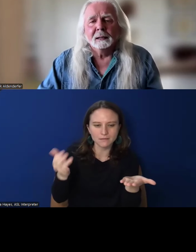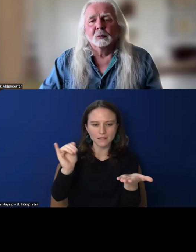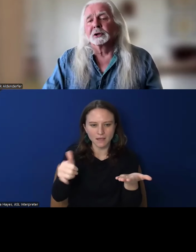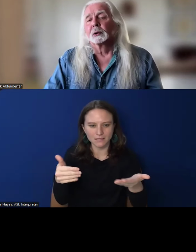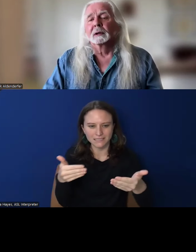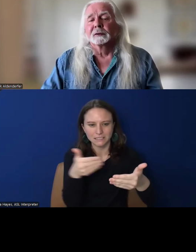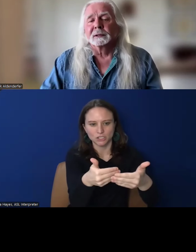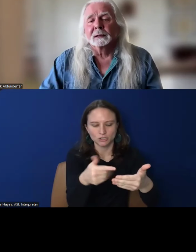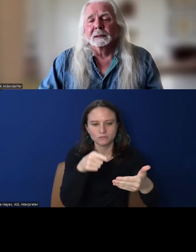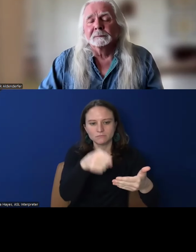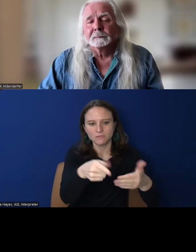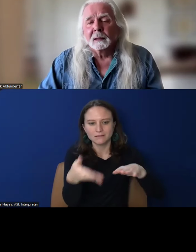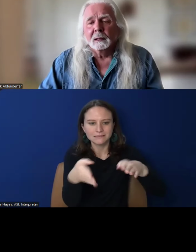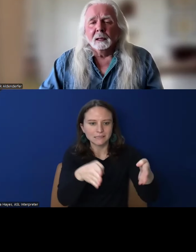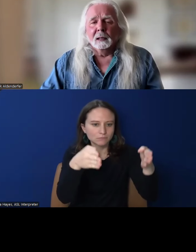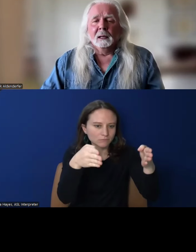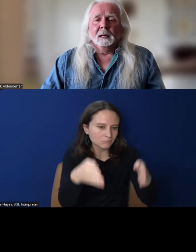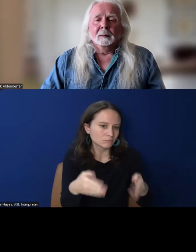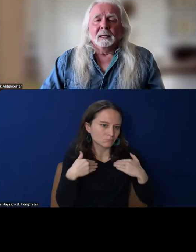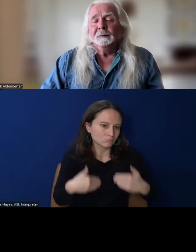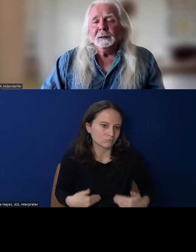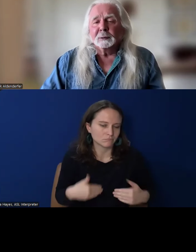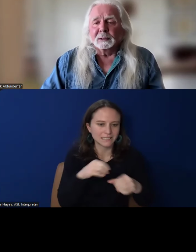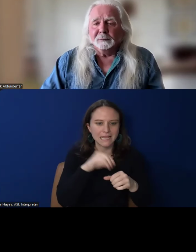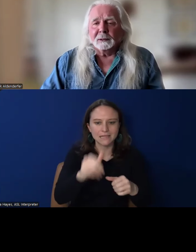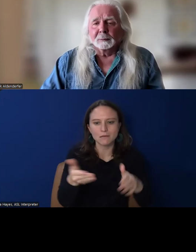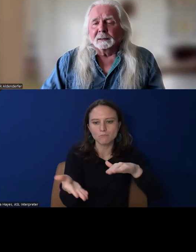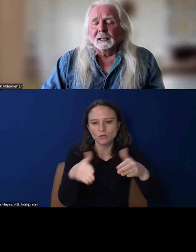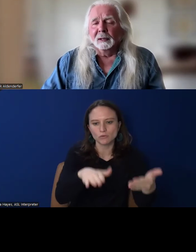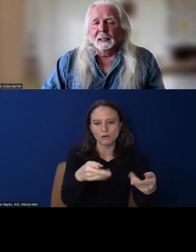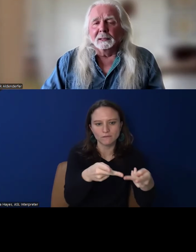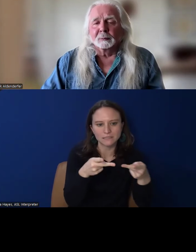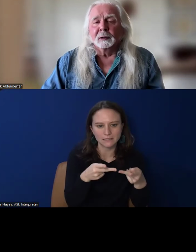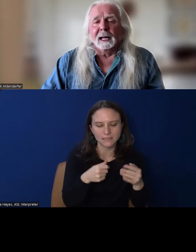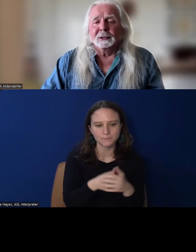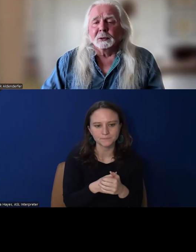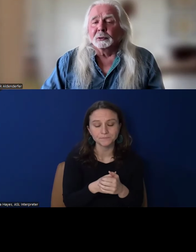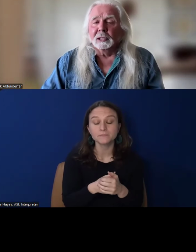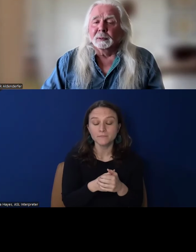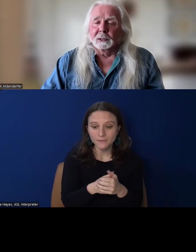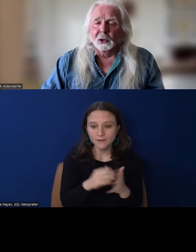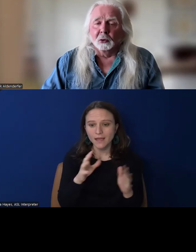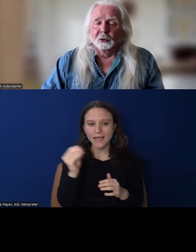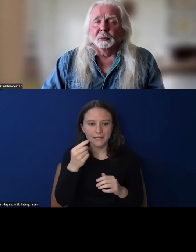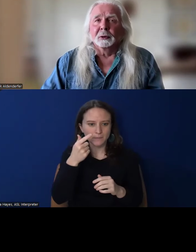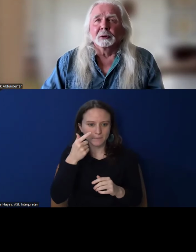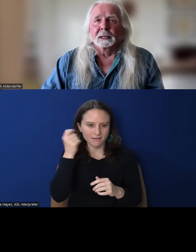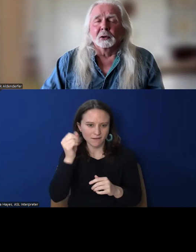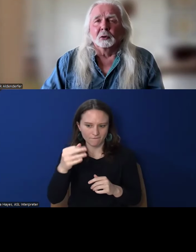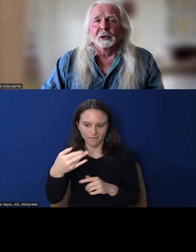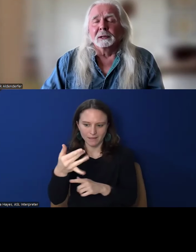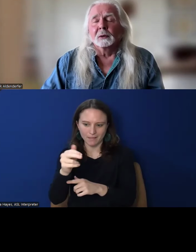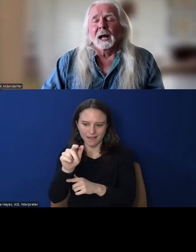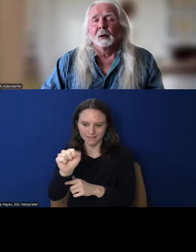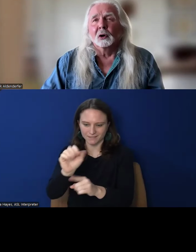the mortuary facility. Given the specifics about the Himalayas, I'm going to ask you to think about gold and whether or not